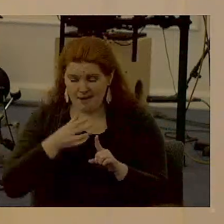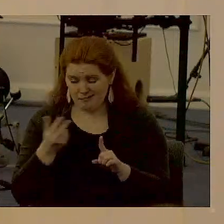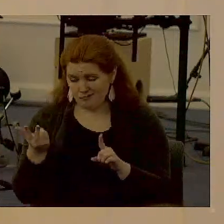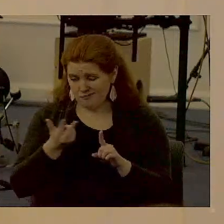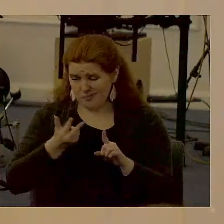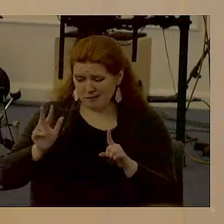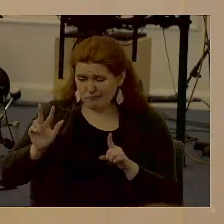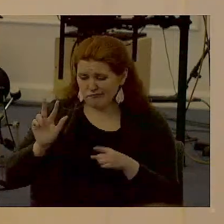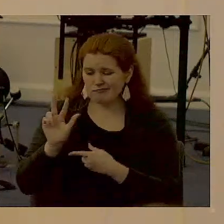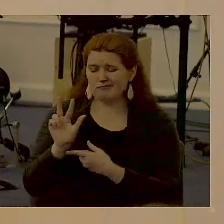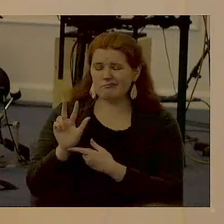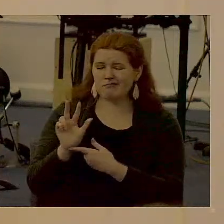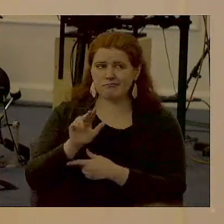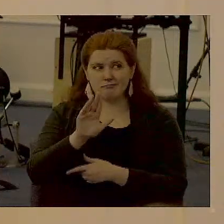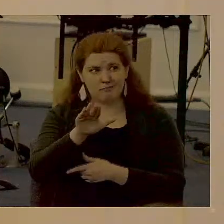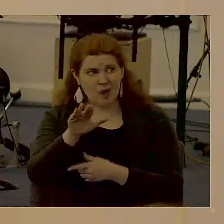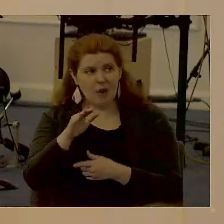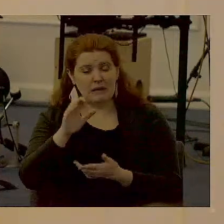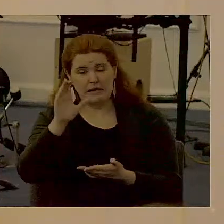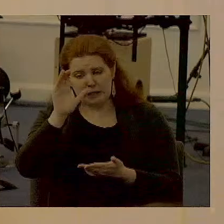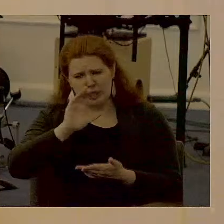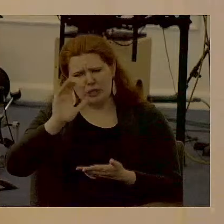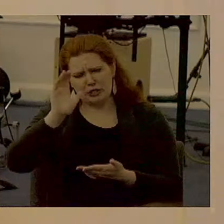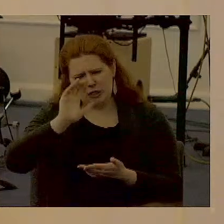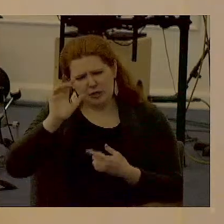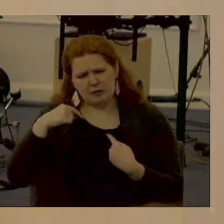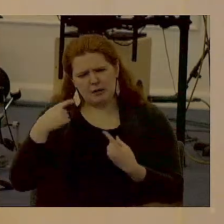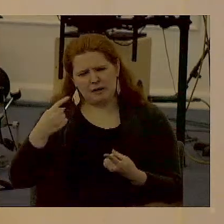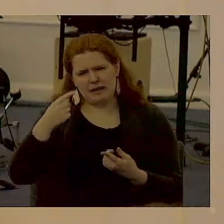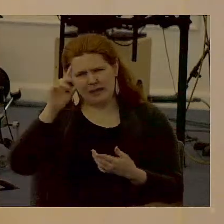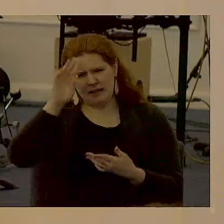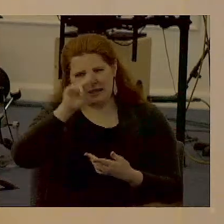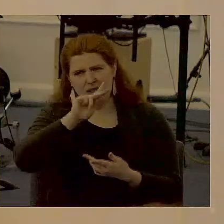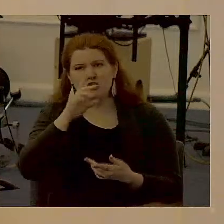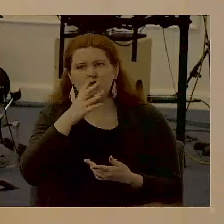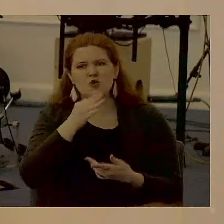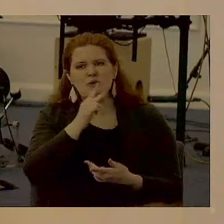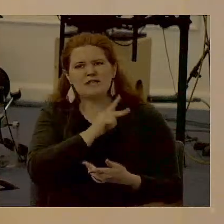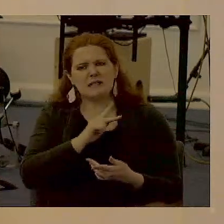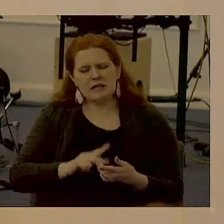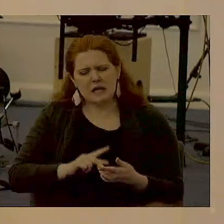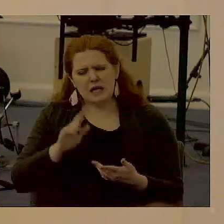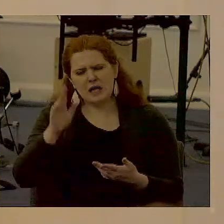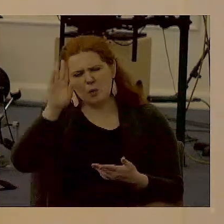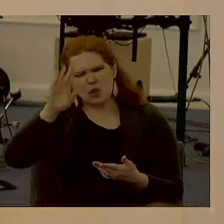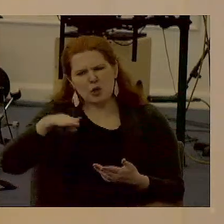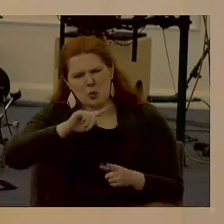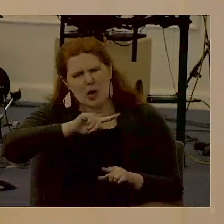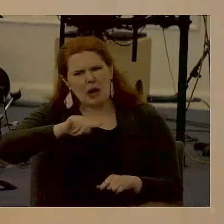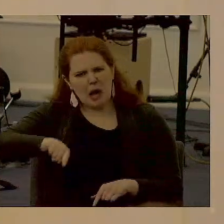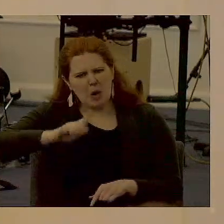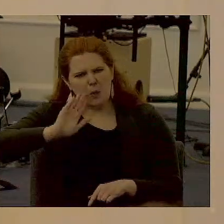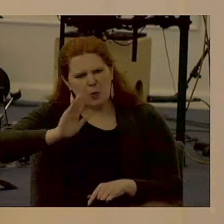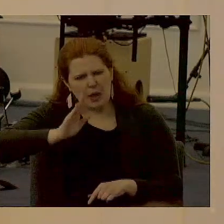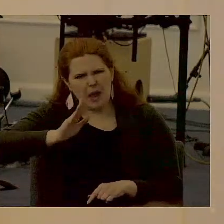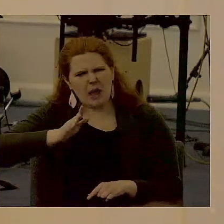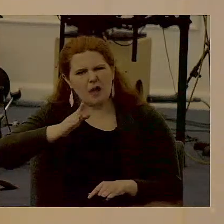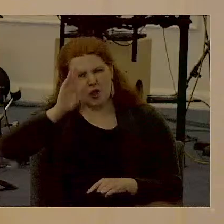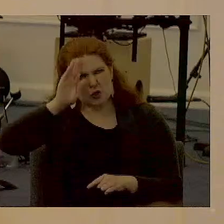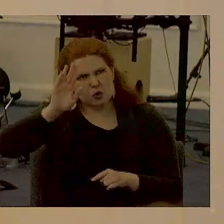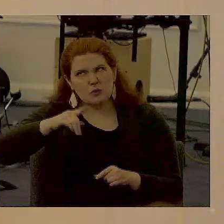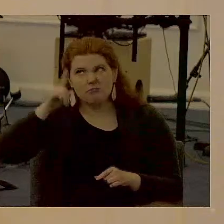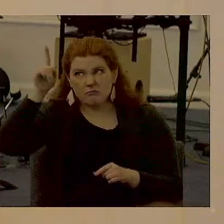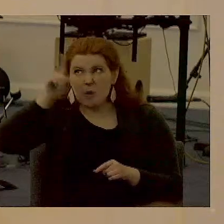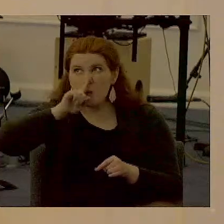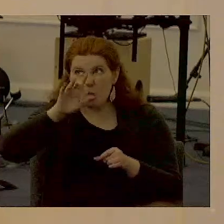up, and they say, we've been looking for this king of the Jews. We knew he was coming. We knew there was a